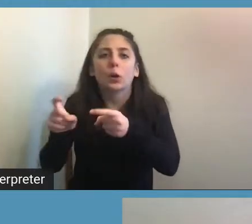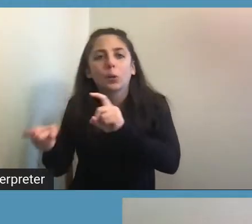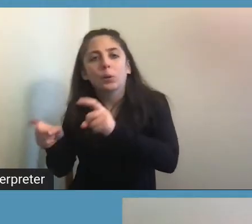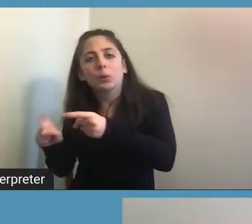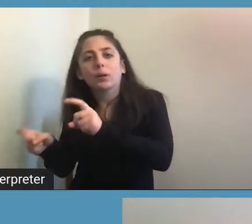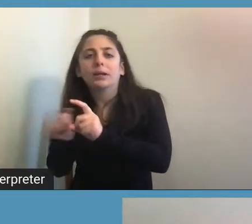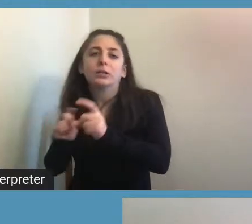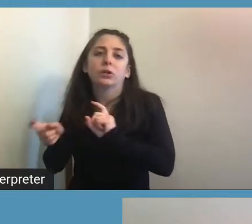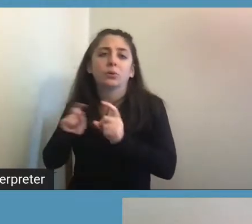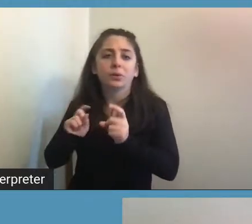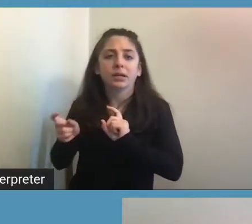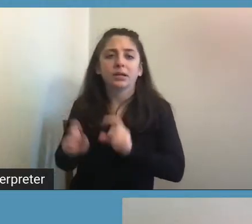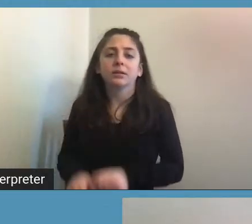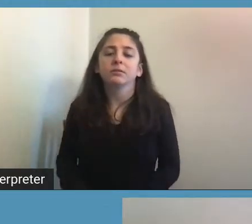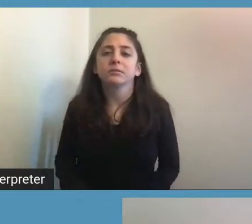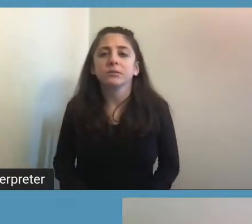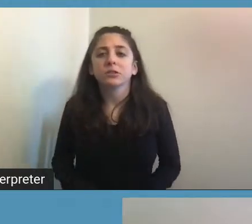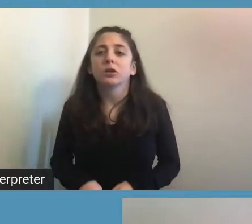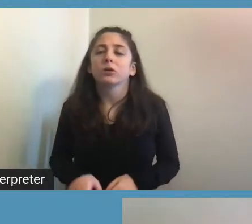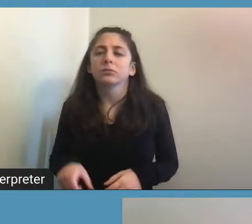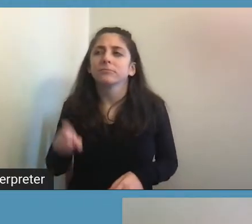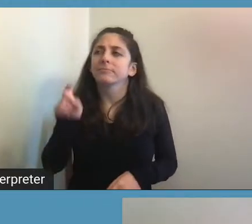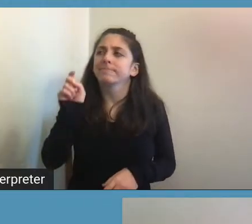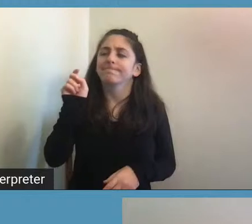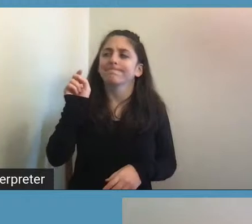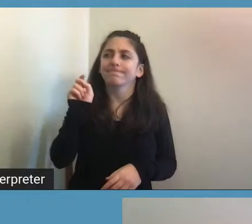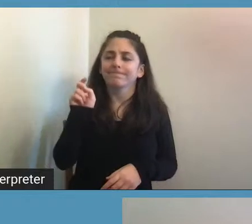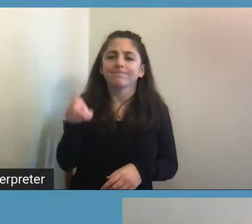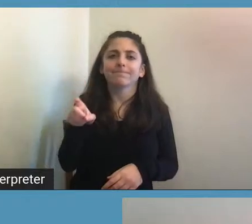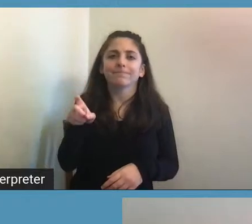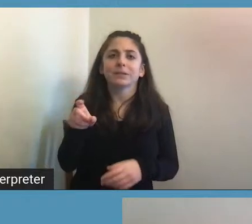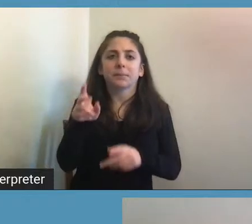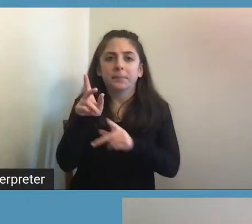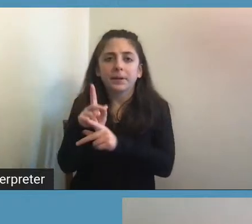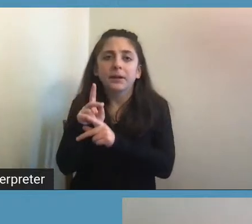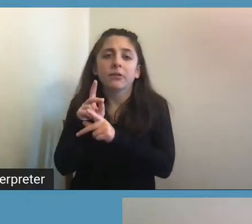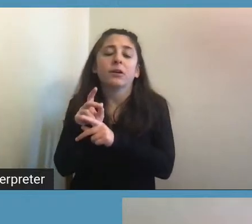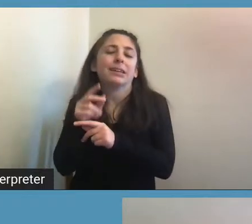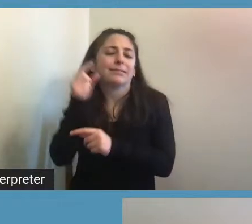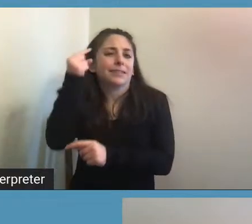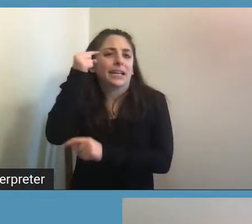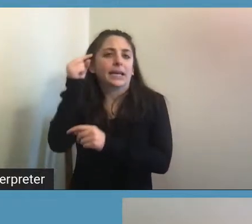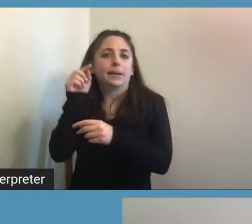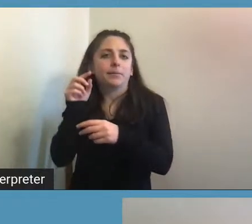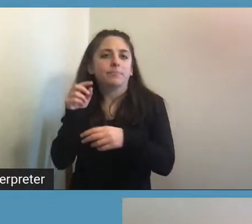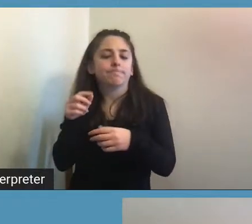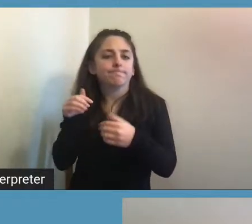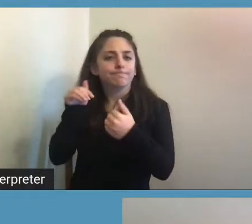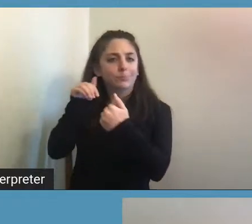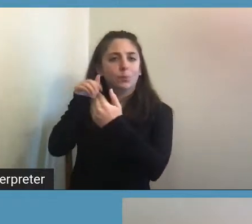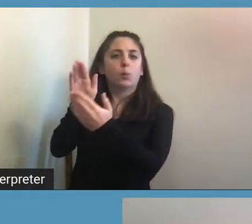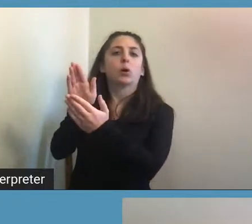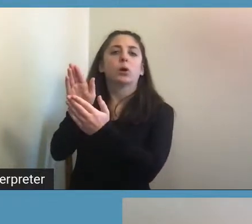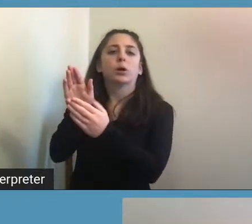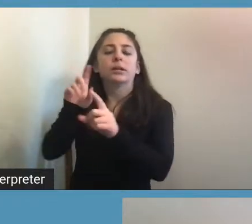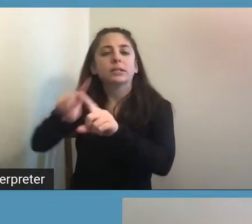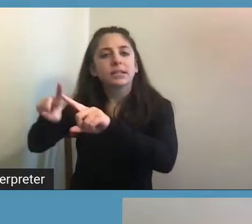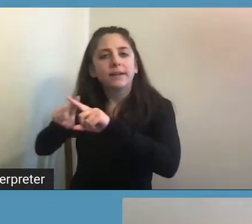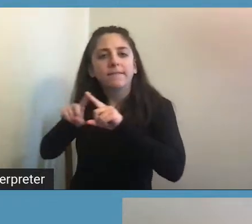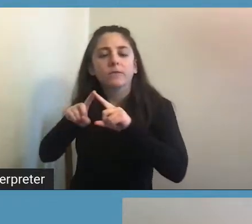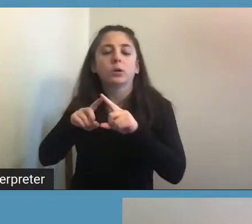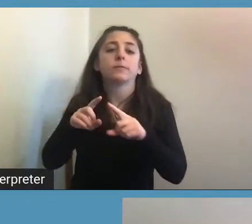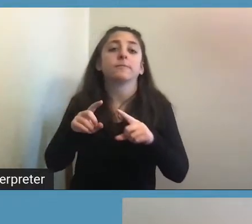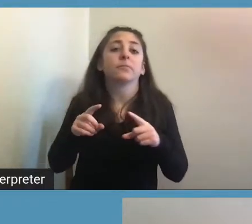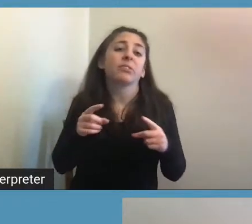as well. But I think that the approach is different. So for events and